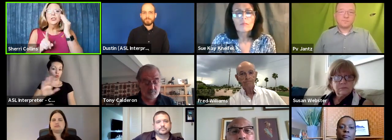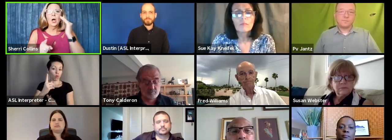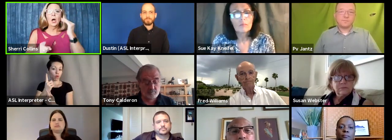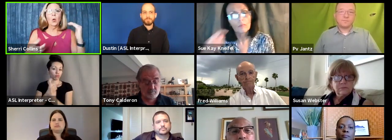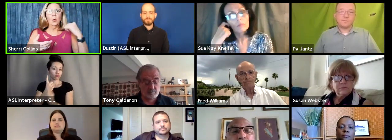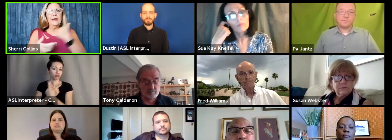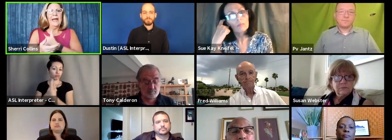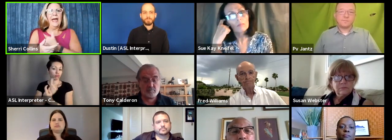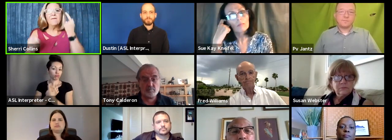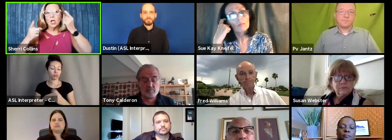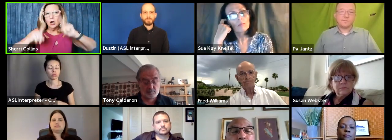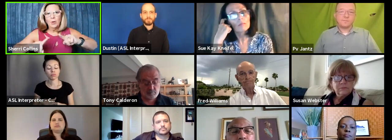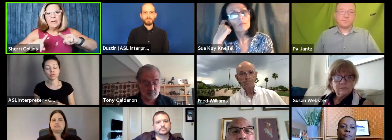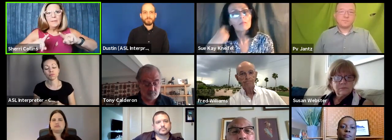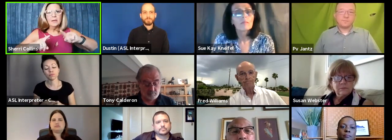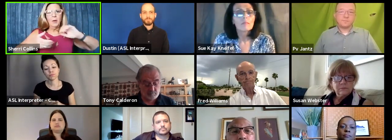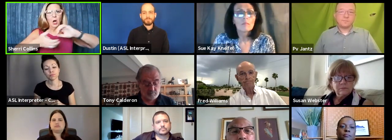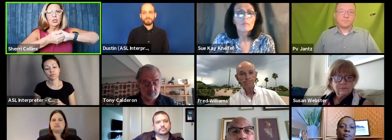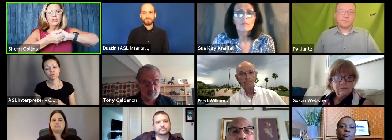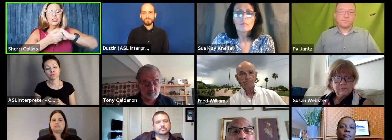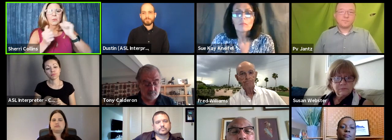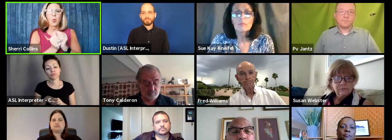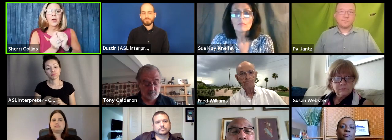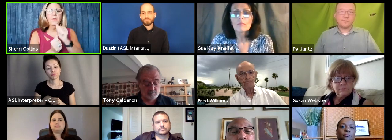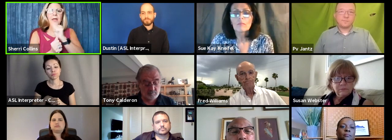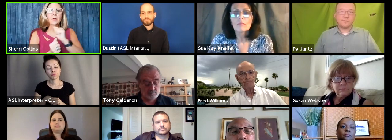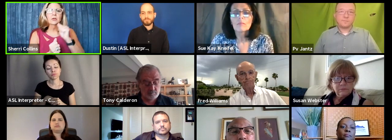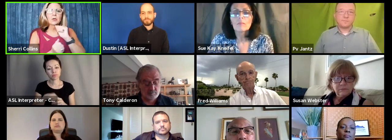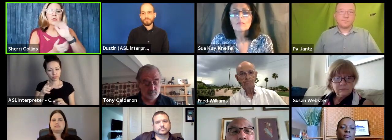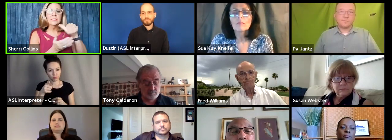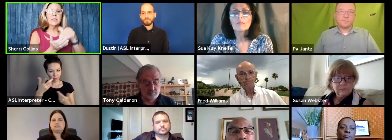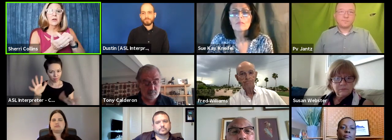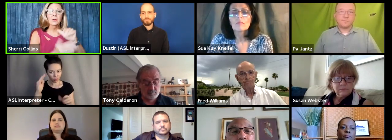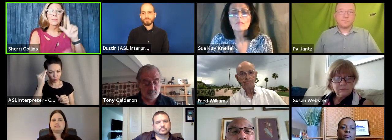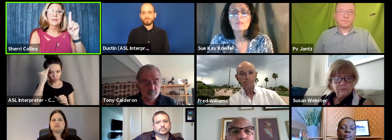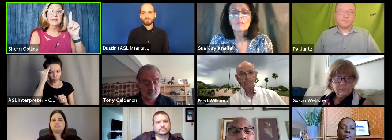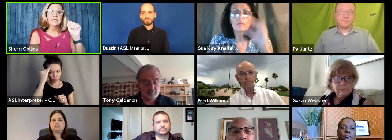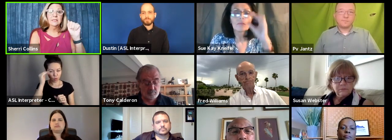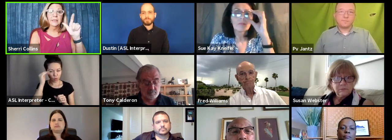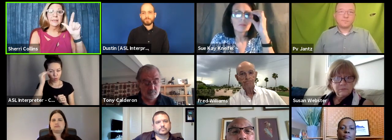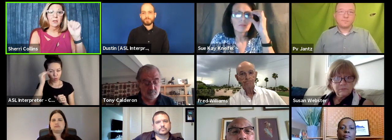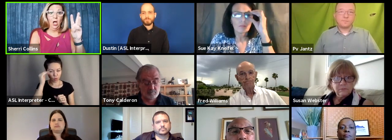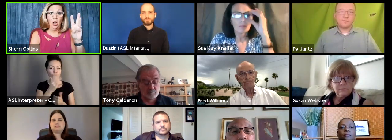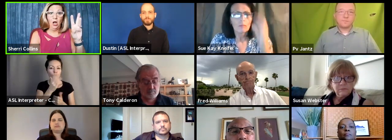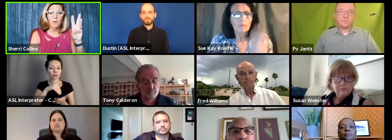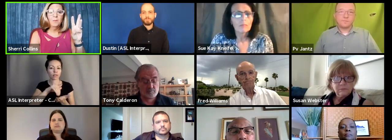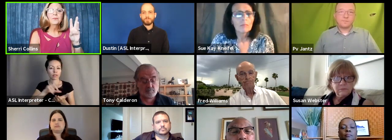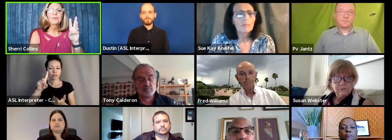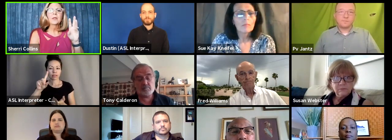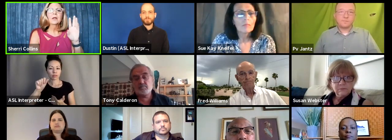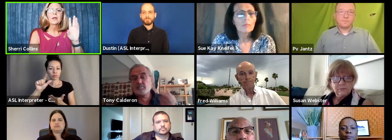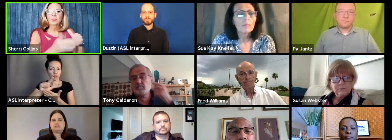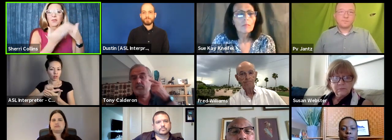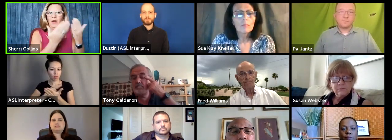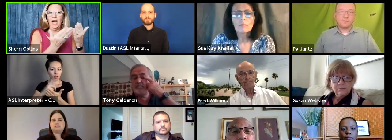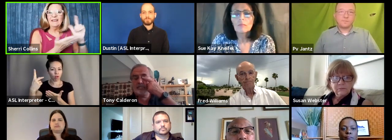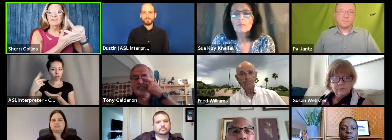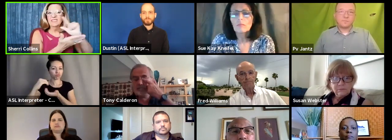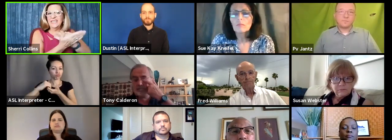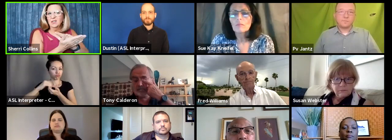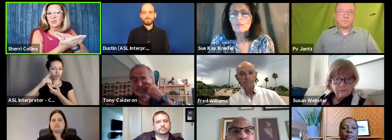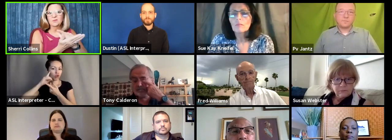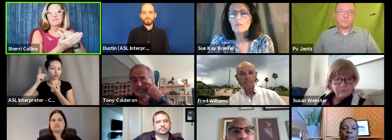As you know, we have an agreement, partnership with the Arizona Center of Disability Law to